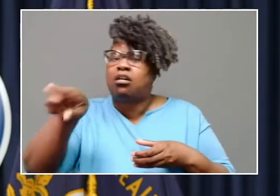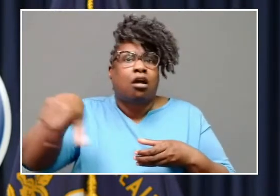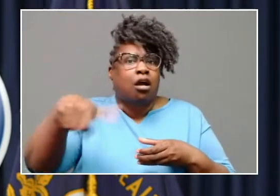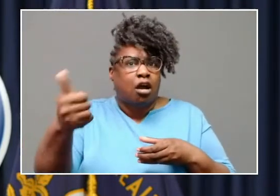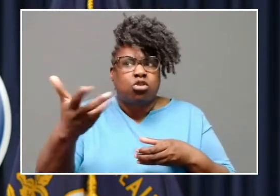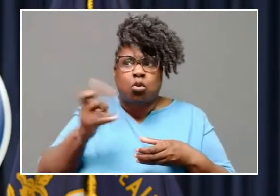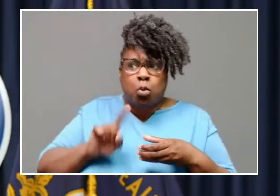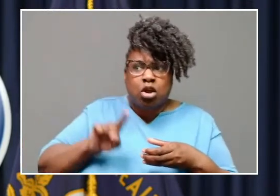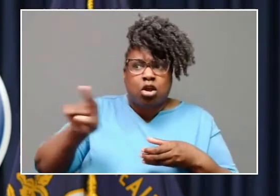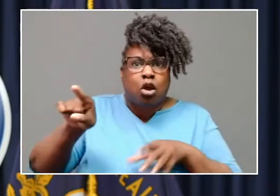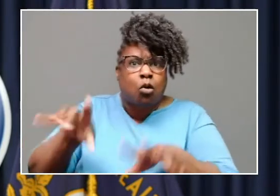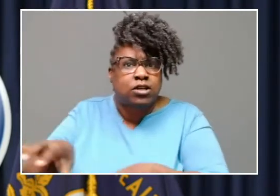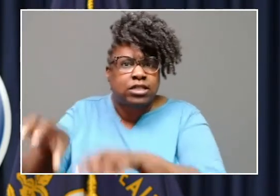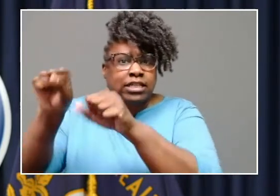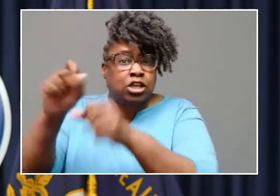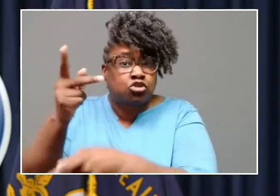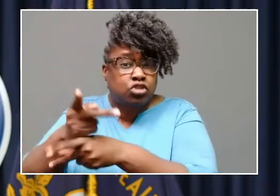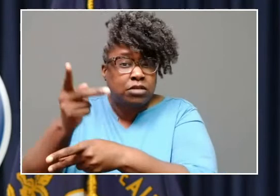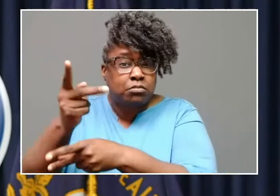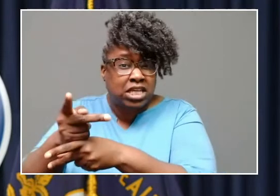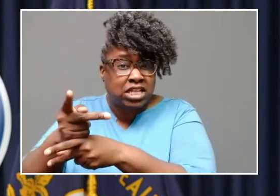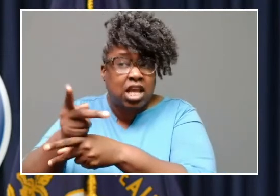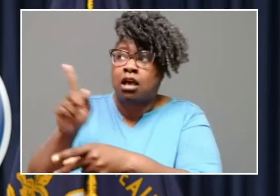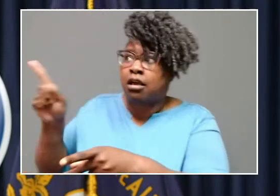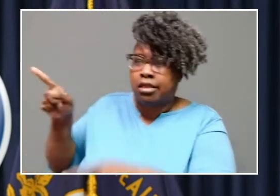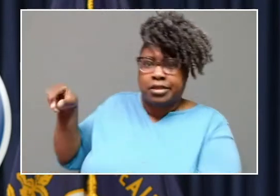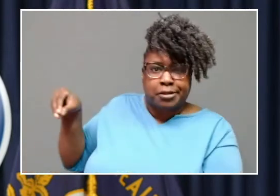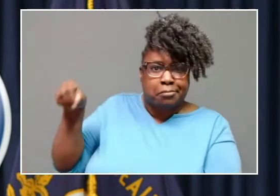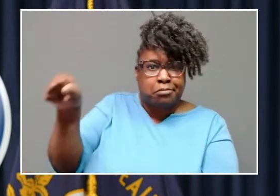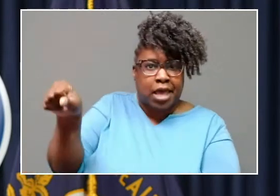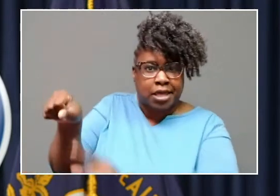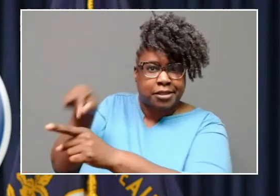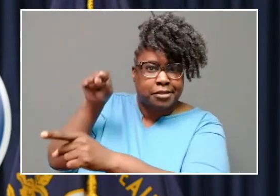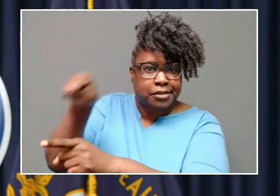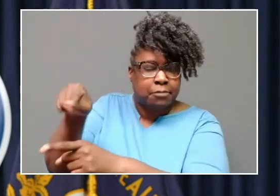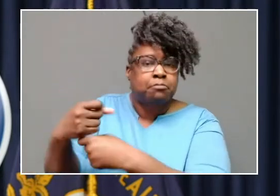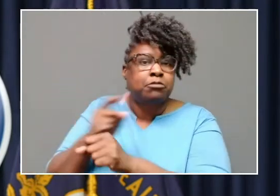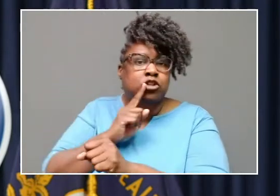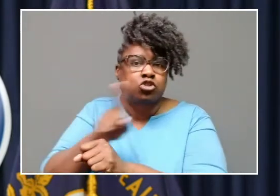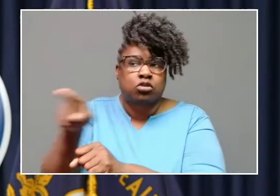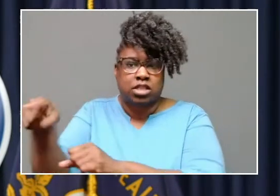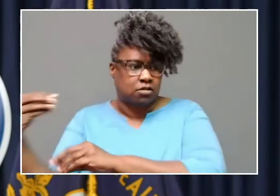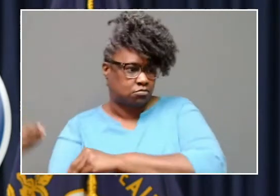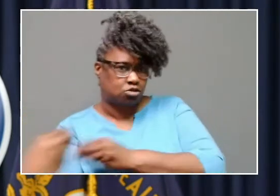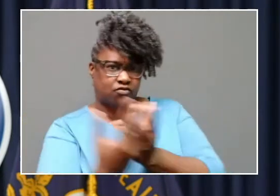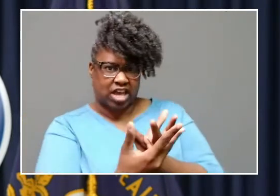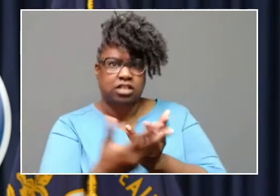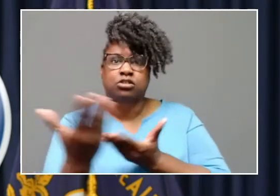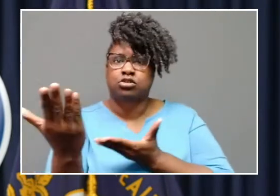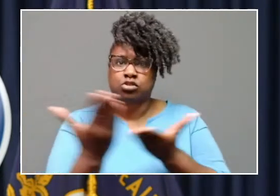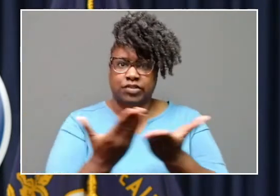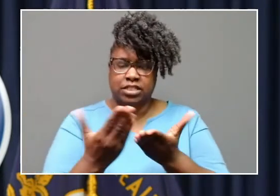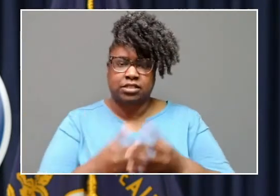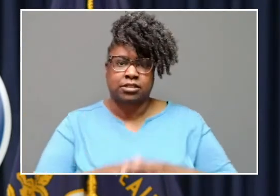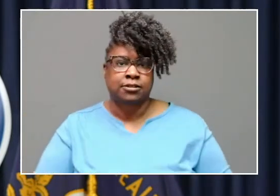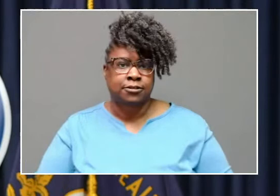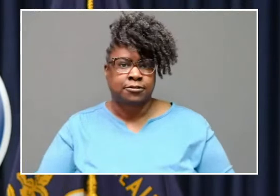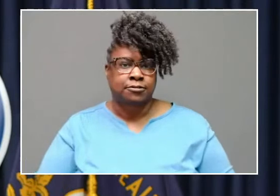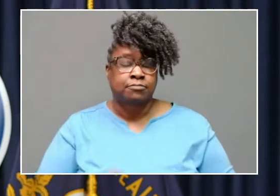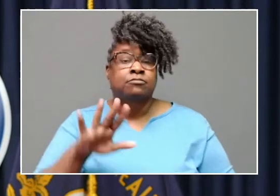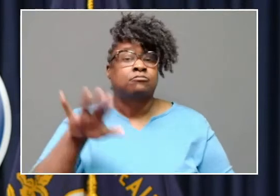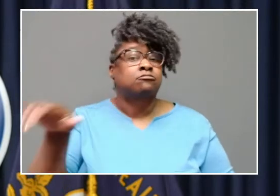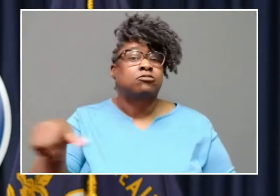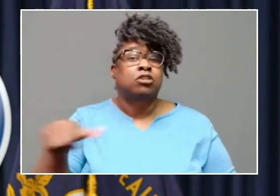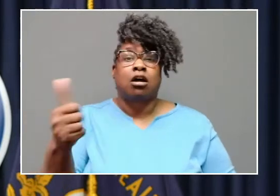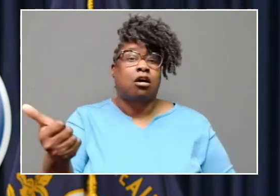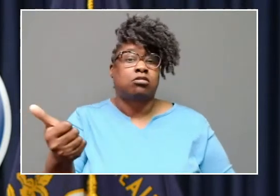to the treatment center to ensure that they are getting those services. We also announced a game changer that's occurred over